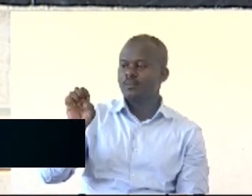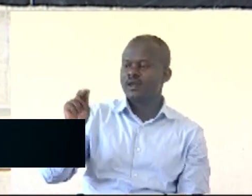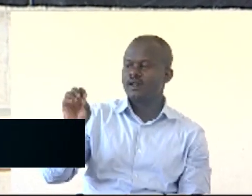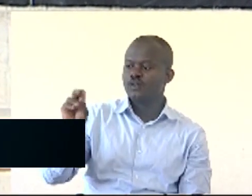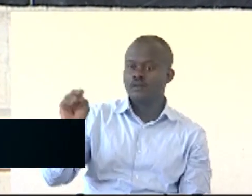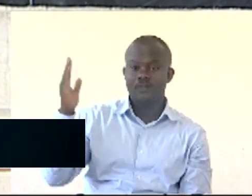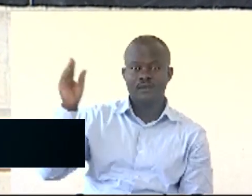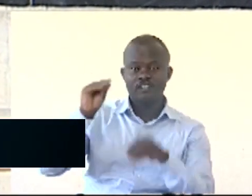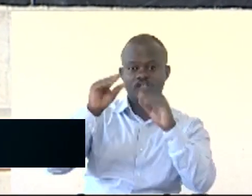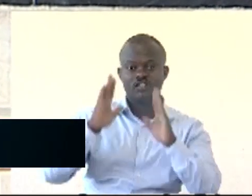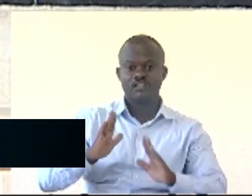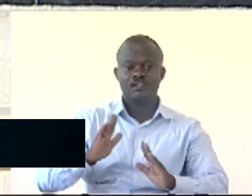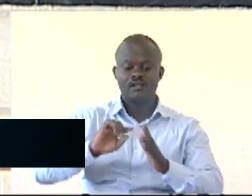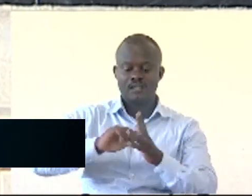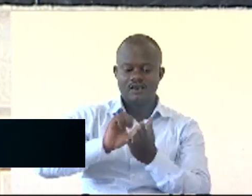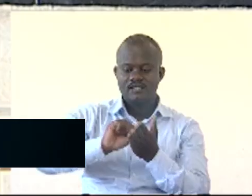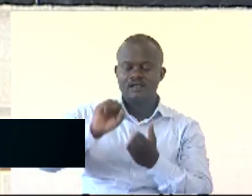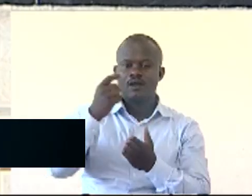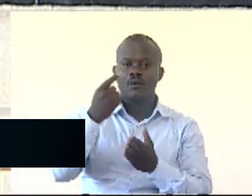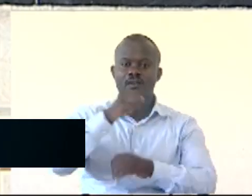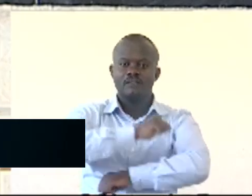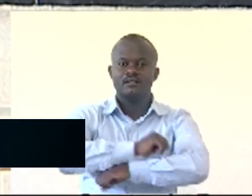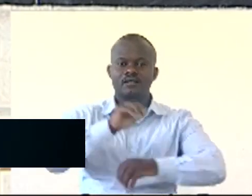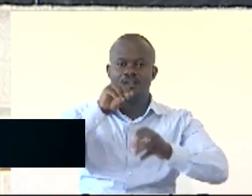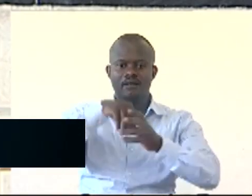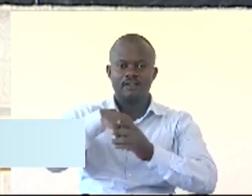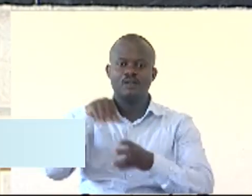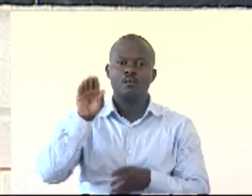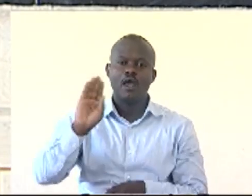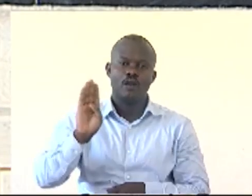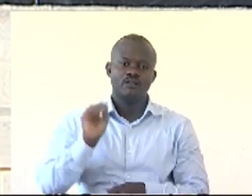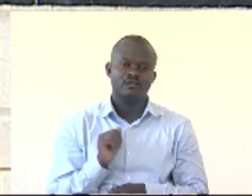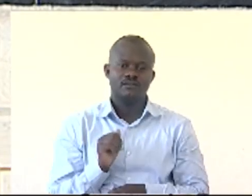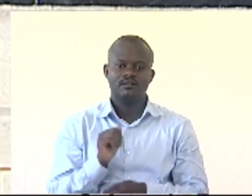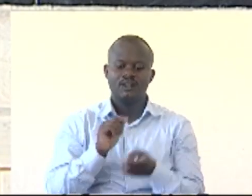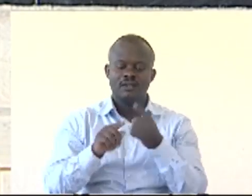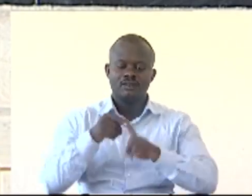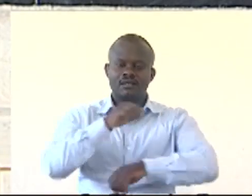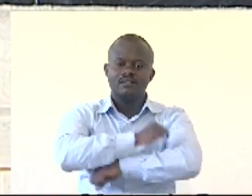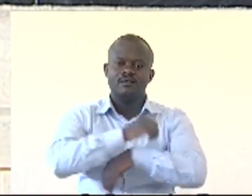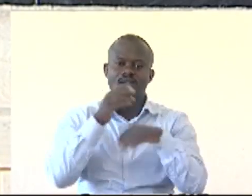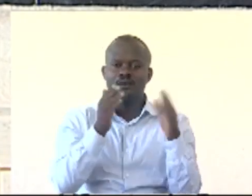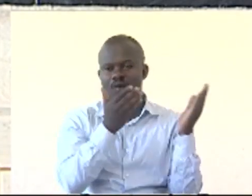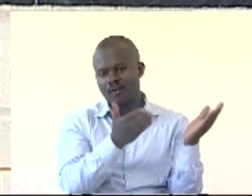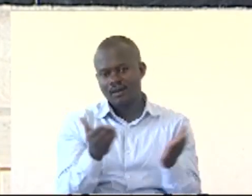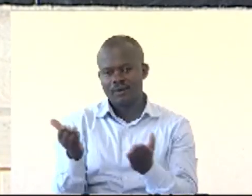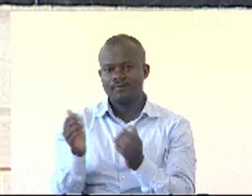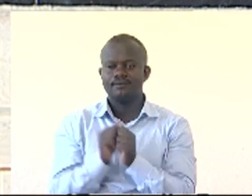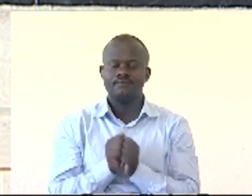will be taking senior 1 students in biology. Dear students, you're welcome.